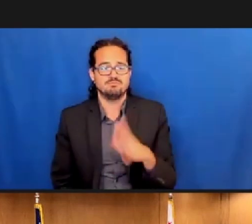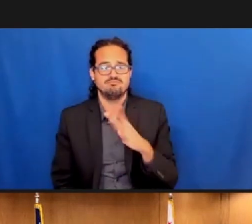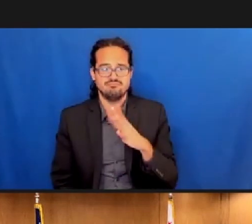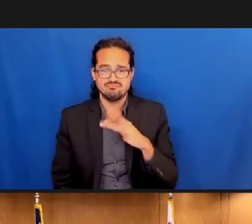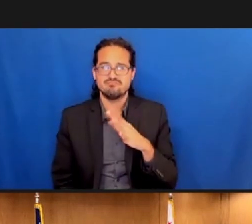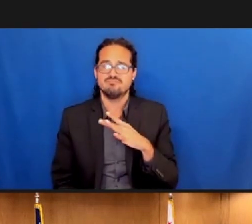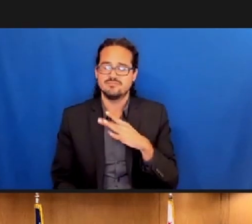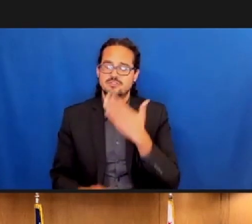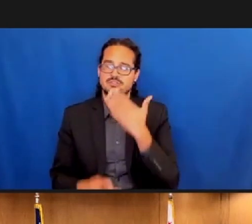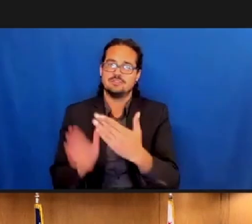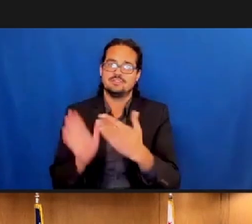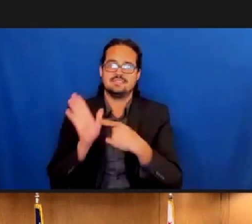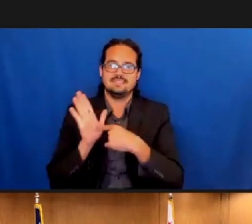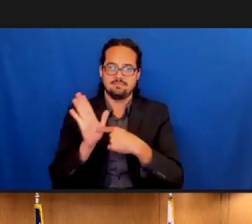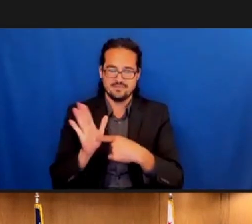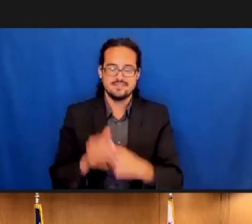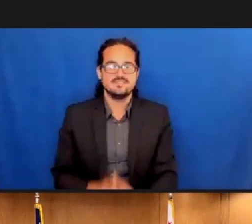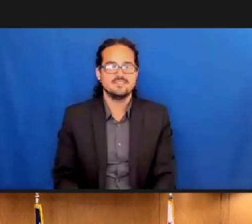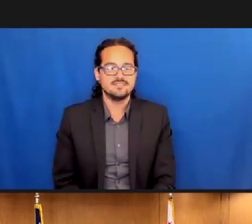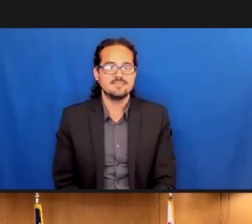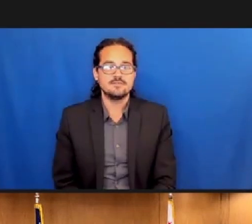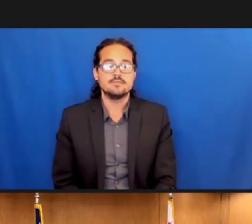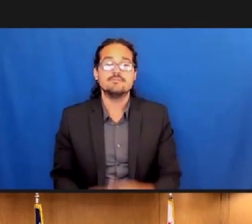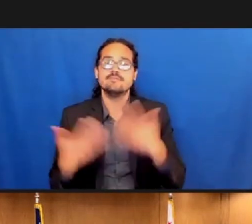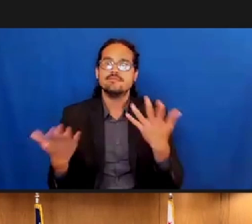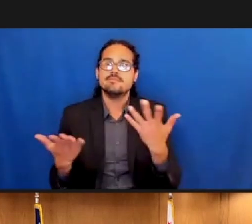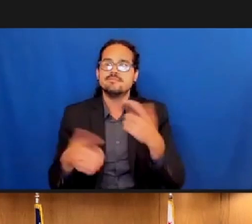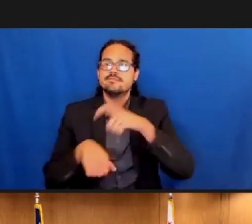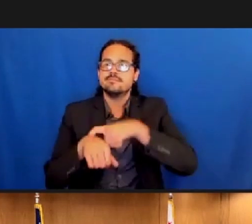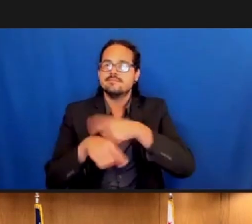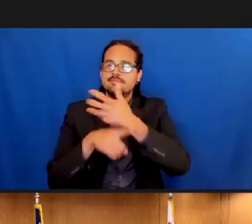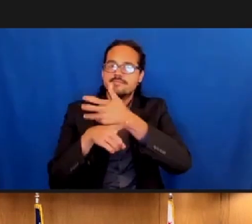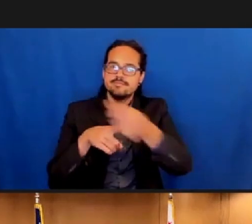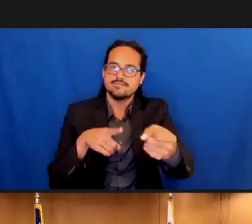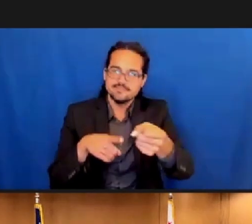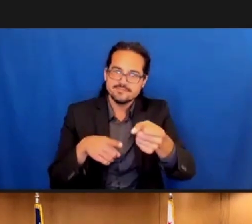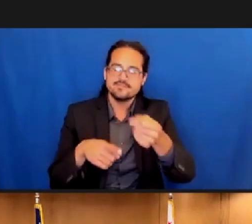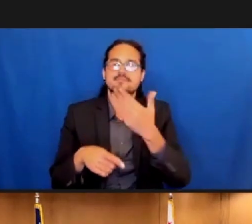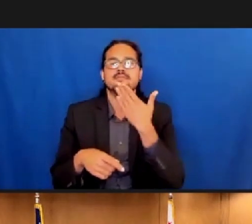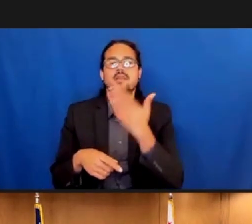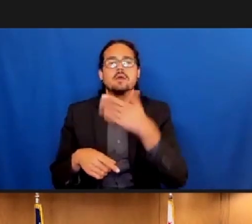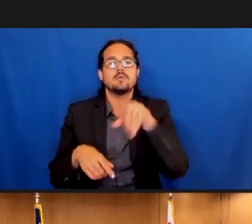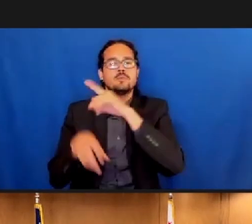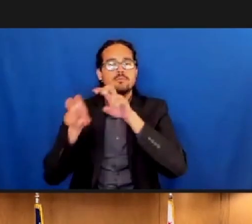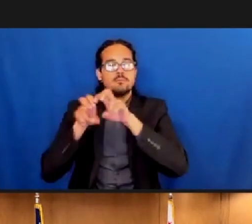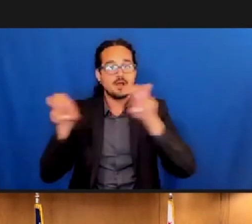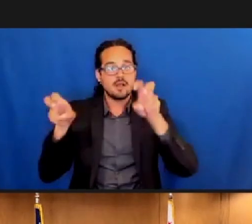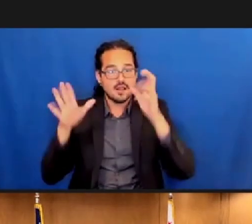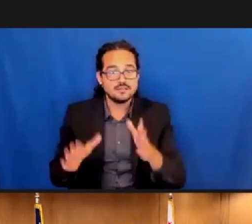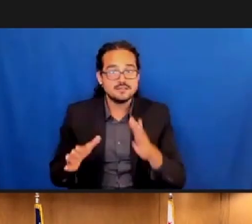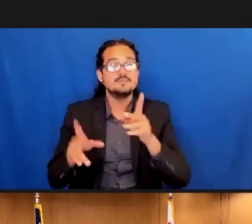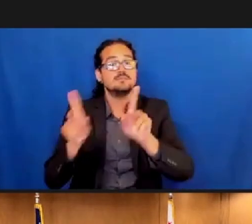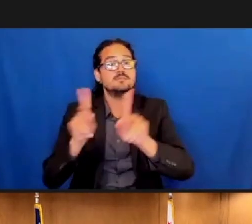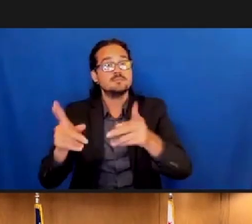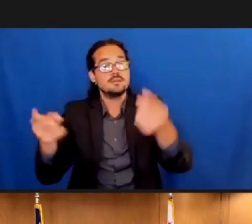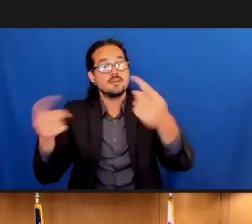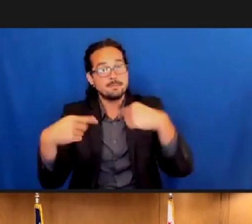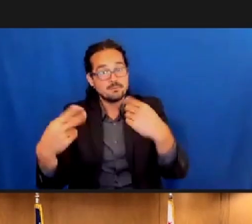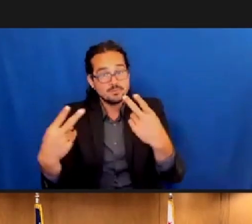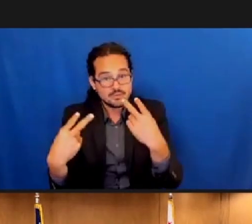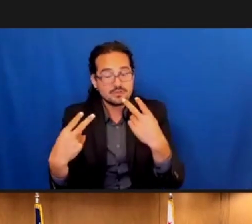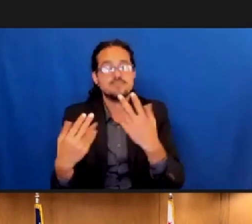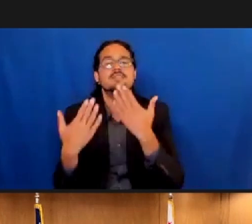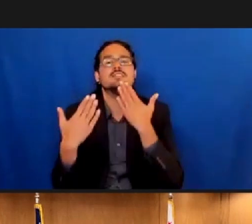thank all of our panelists as well as all of you watching for hanging out a little longer, and also to our wonderful